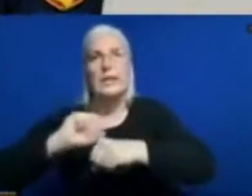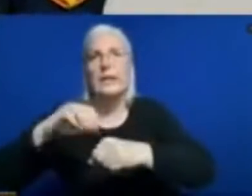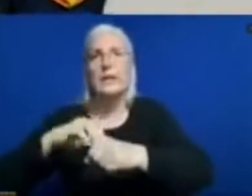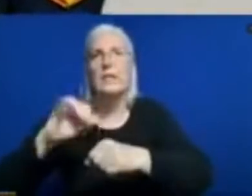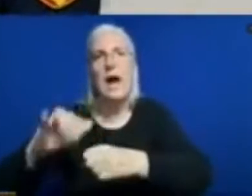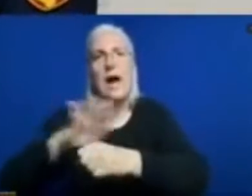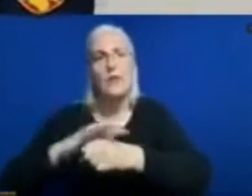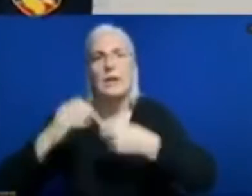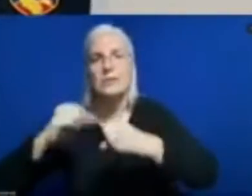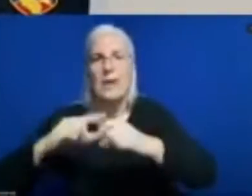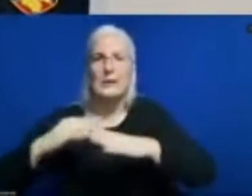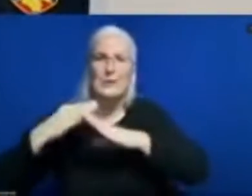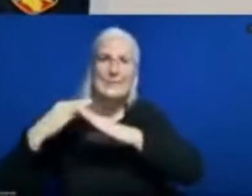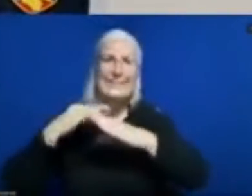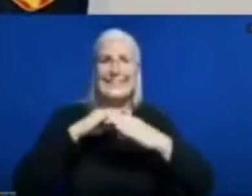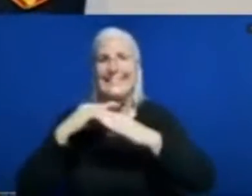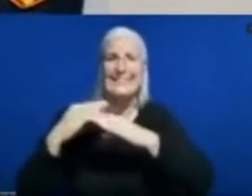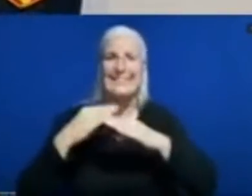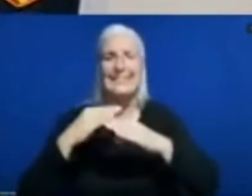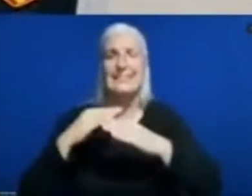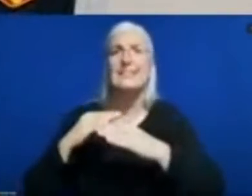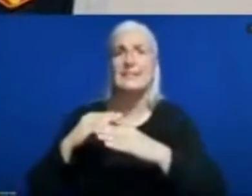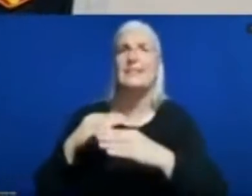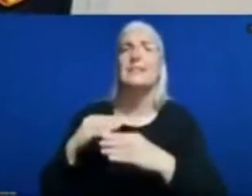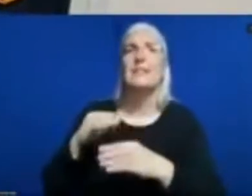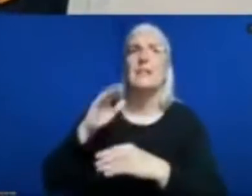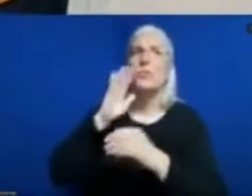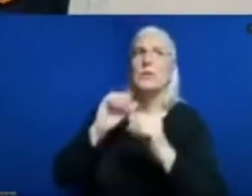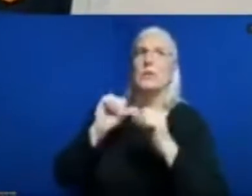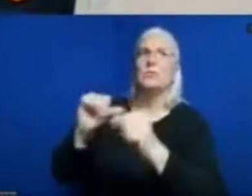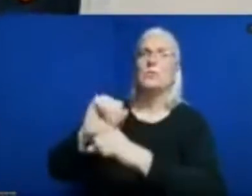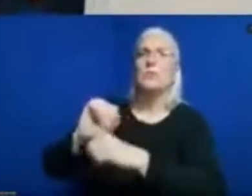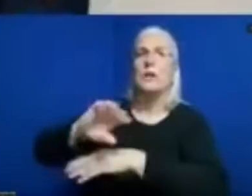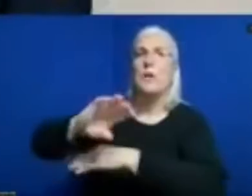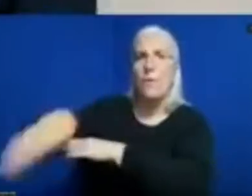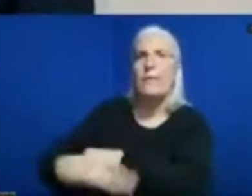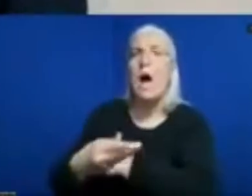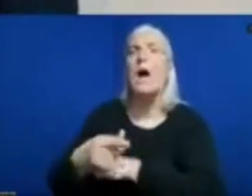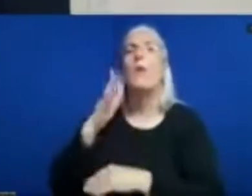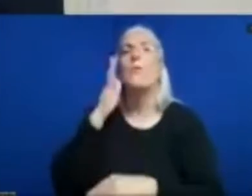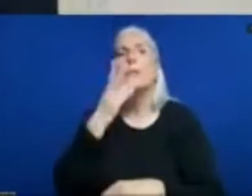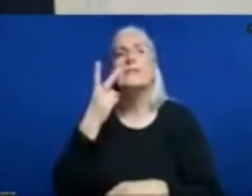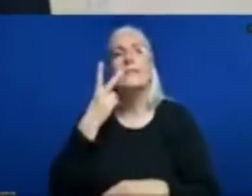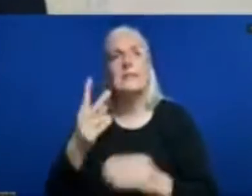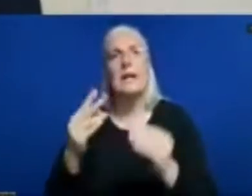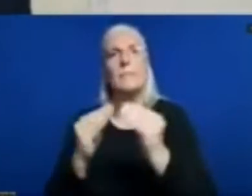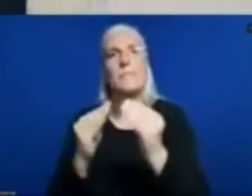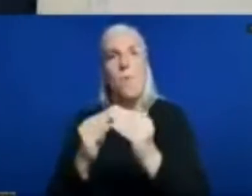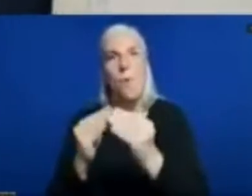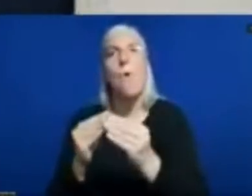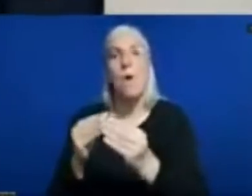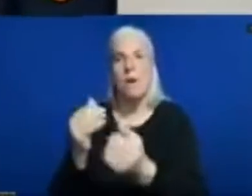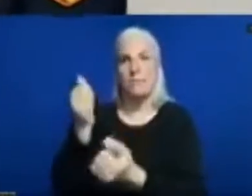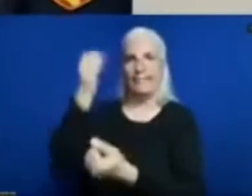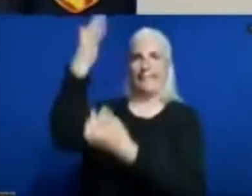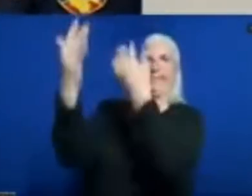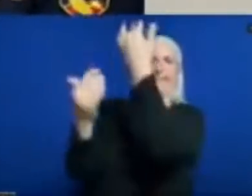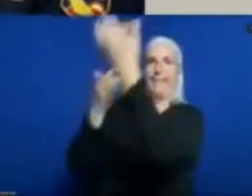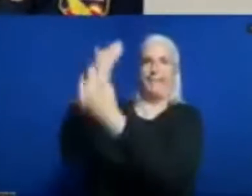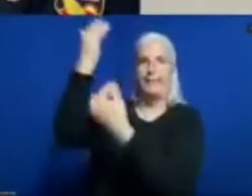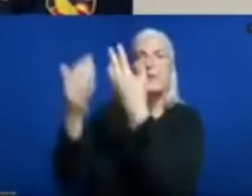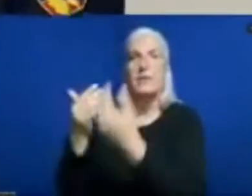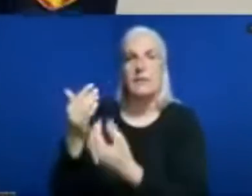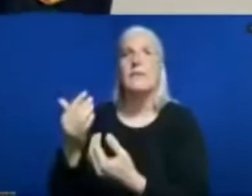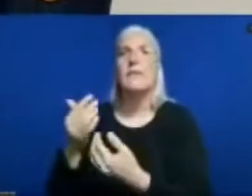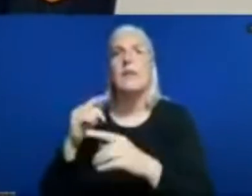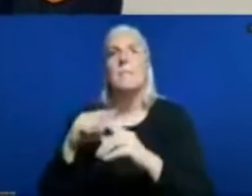expect large columns to come off that again tomorrow. But generally, that's within our plan of what is going on, and we've built our